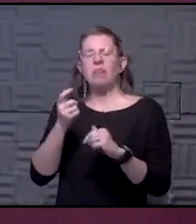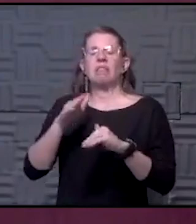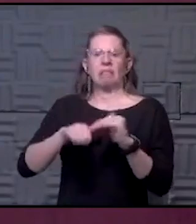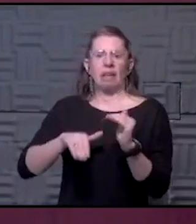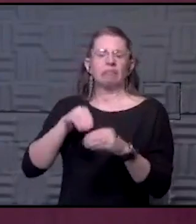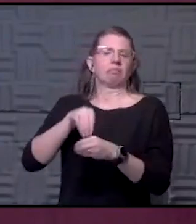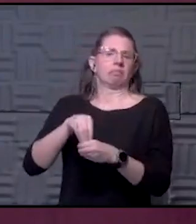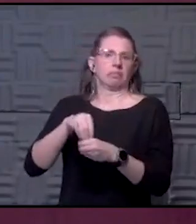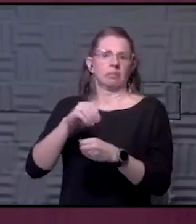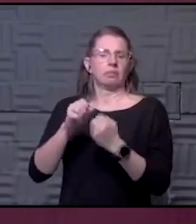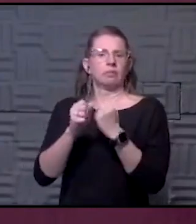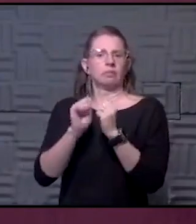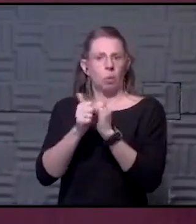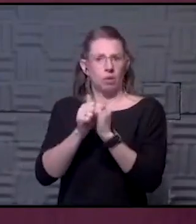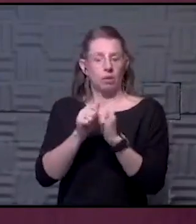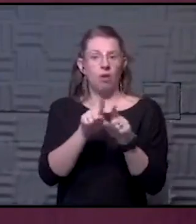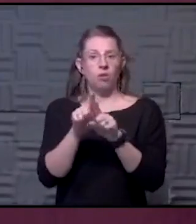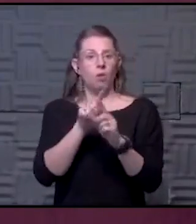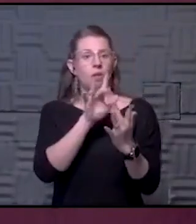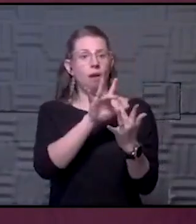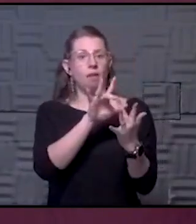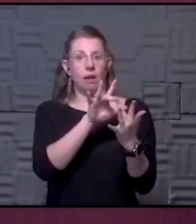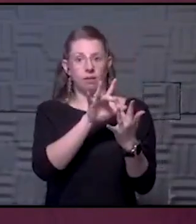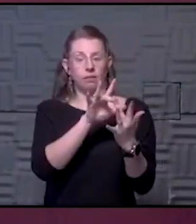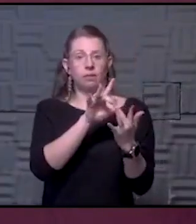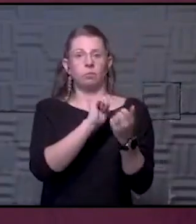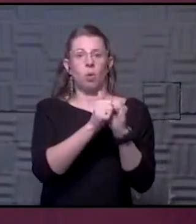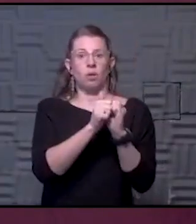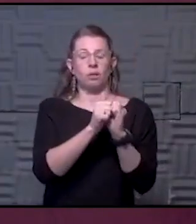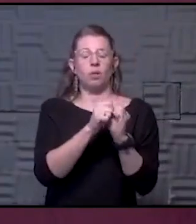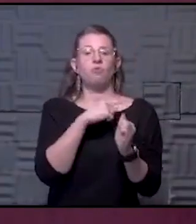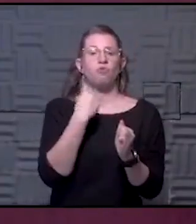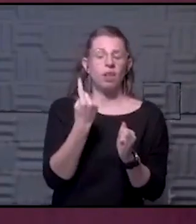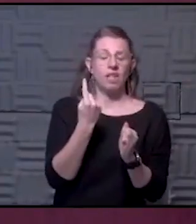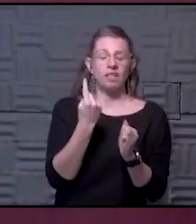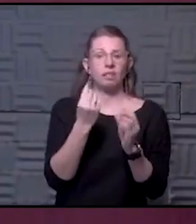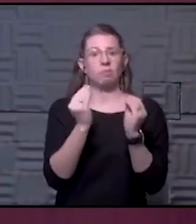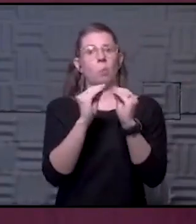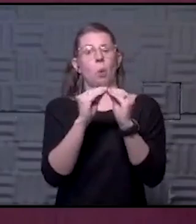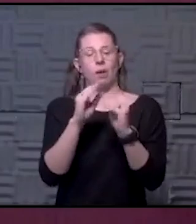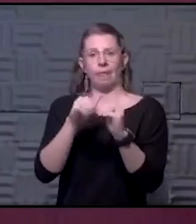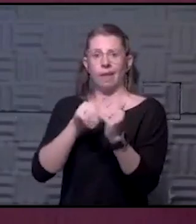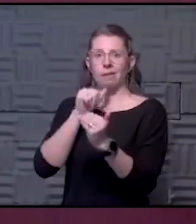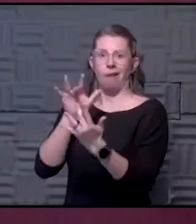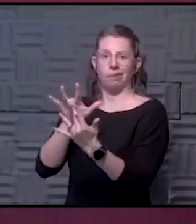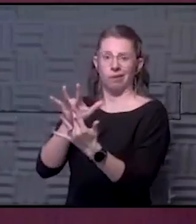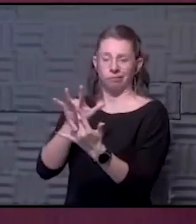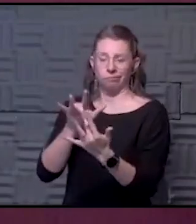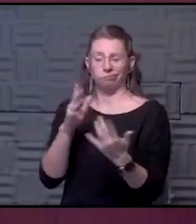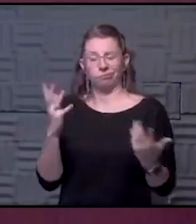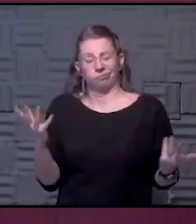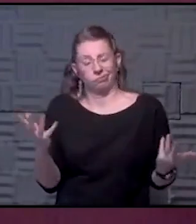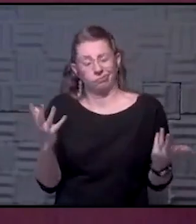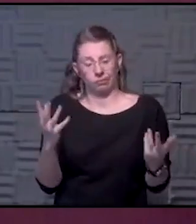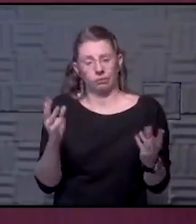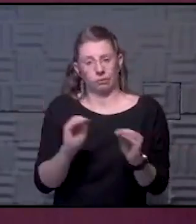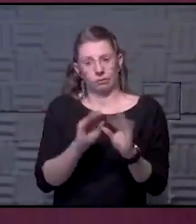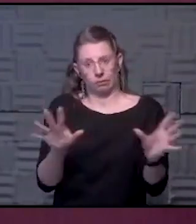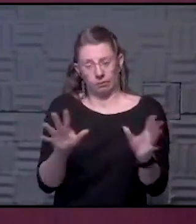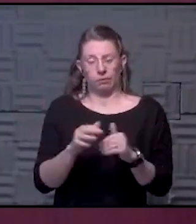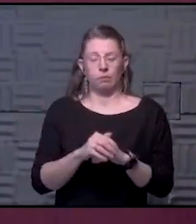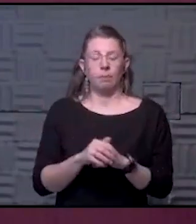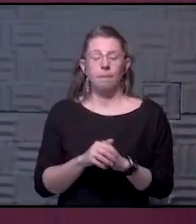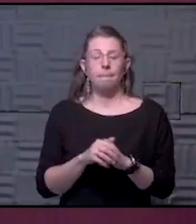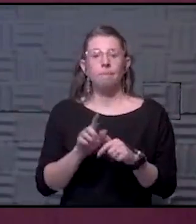that the contact sports are a little bit greater risk than non-contact. That seems kind of a no-brainer there. But one of the neat things too